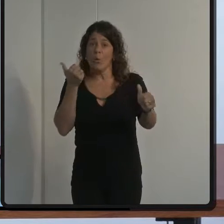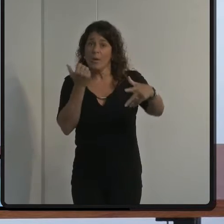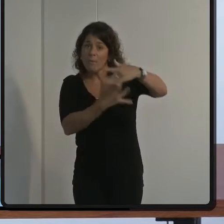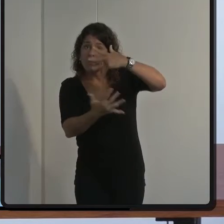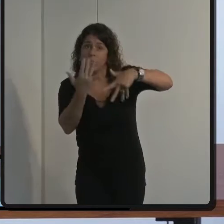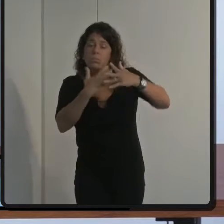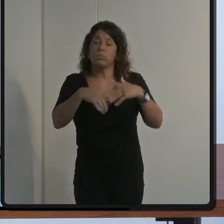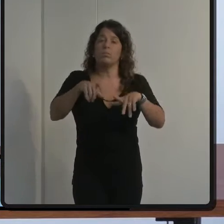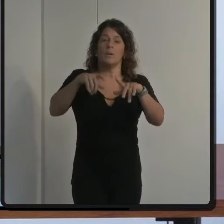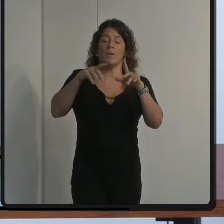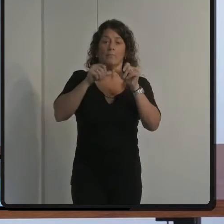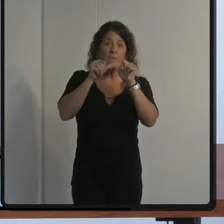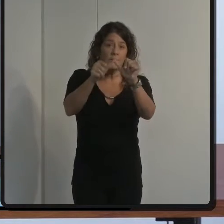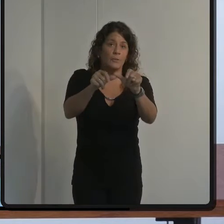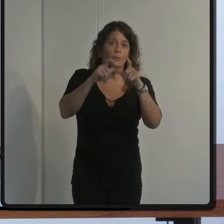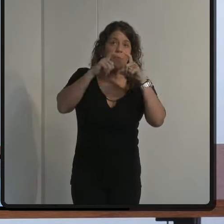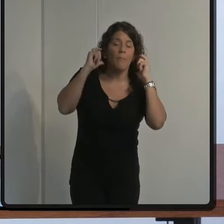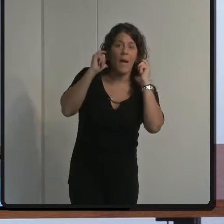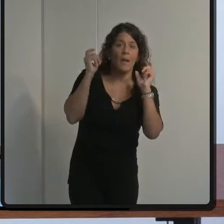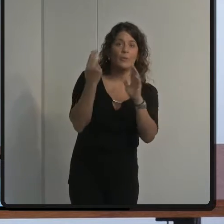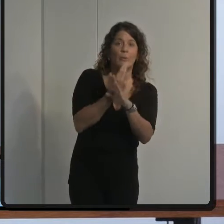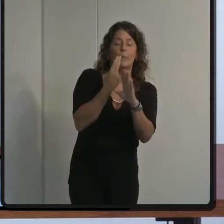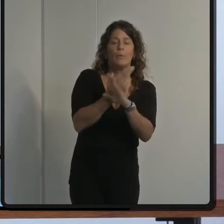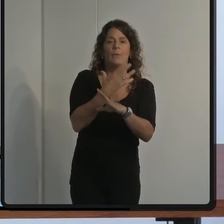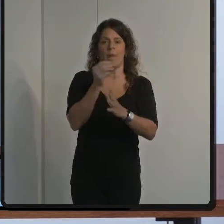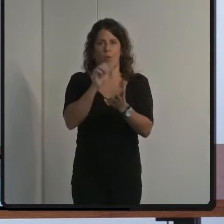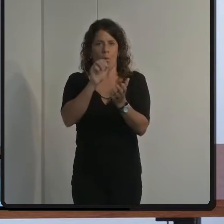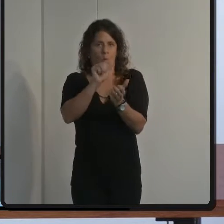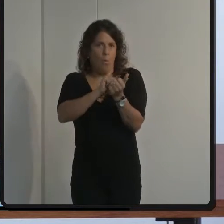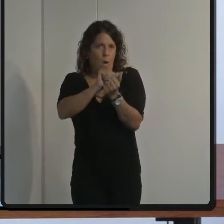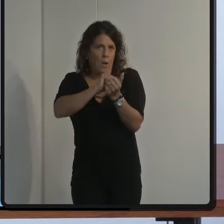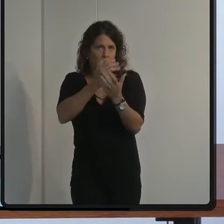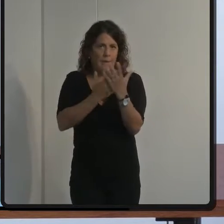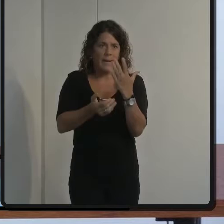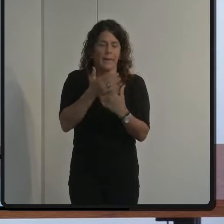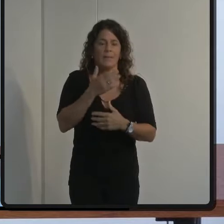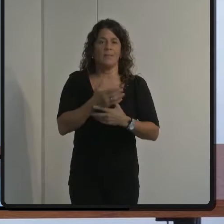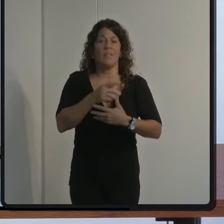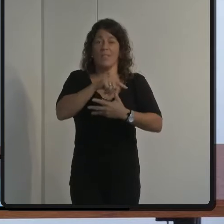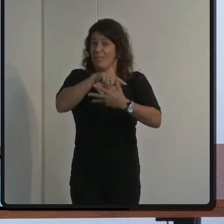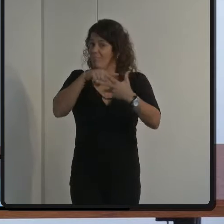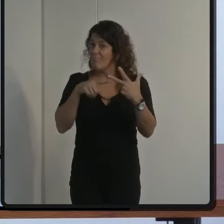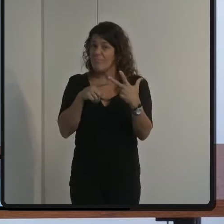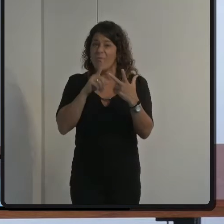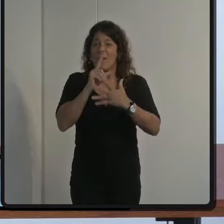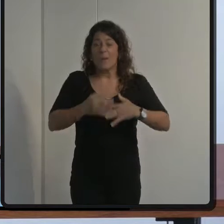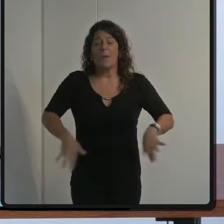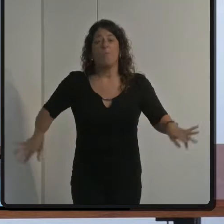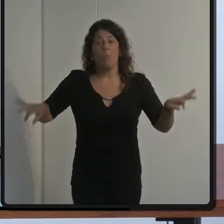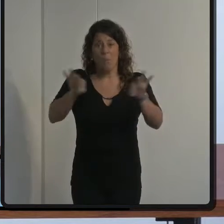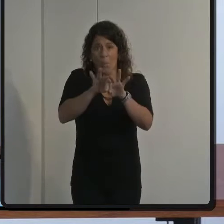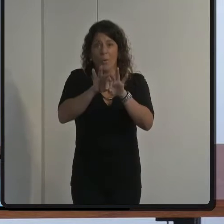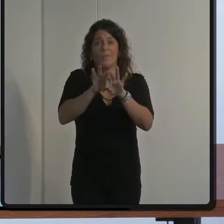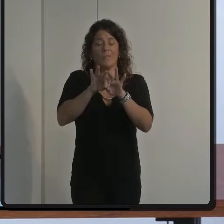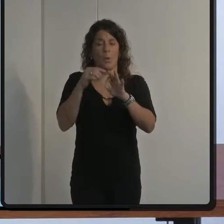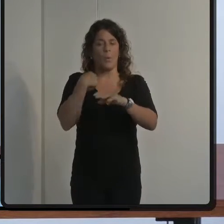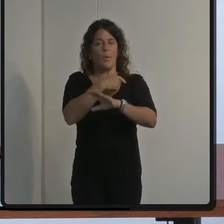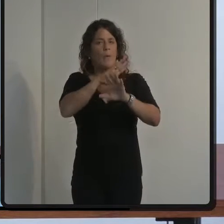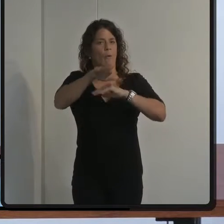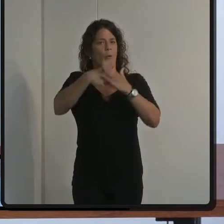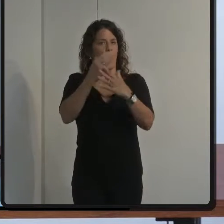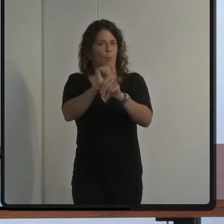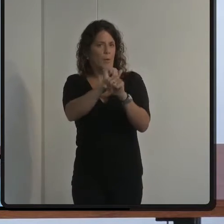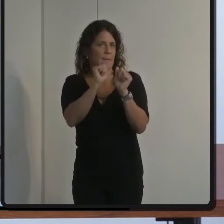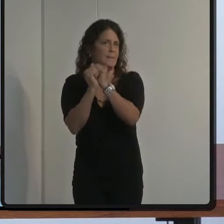distancing, and washing our hands. These simple steps are very powerful when we all do our part together. As